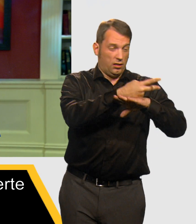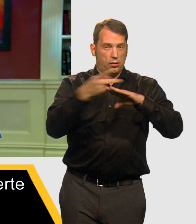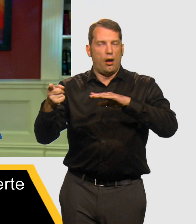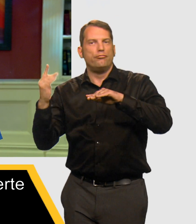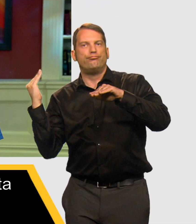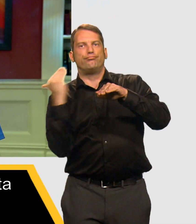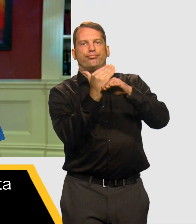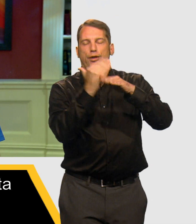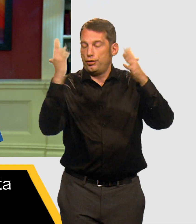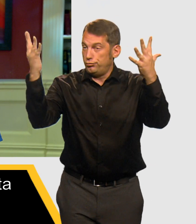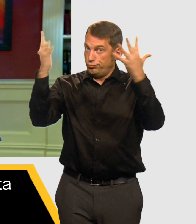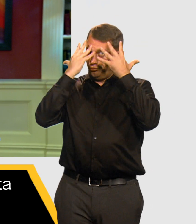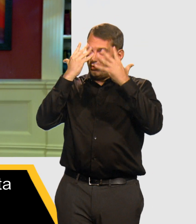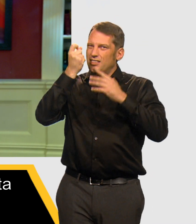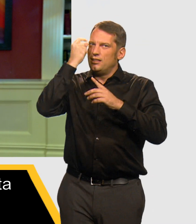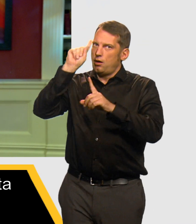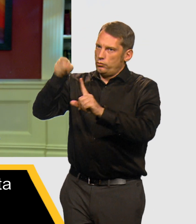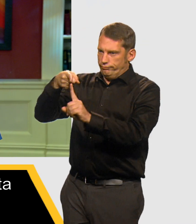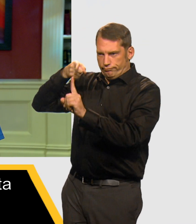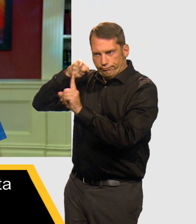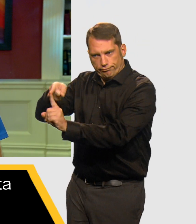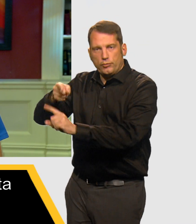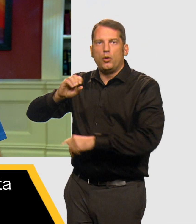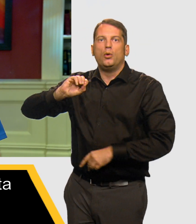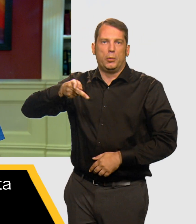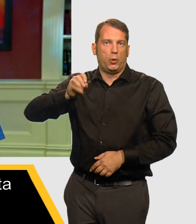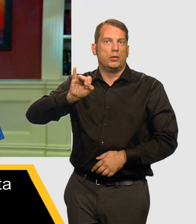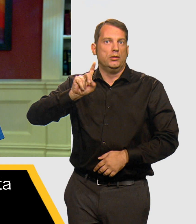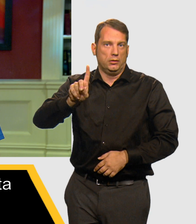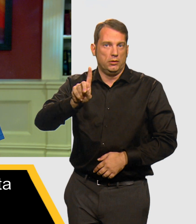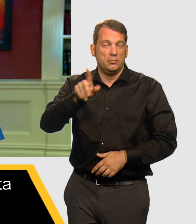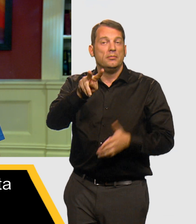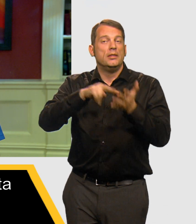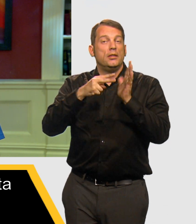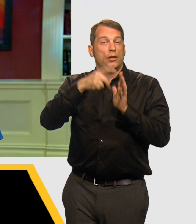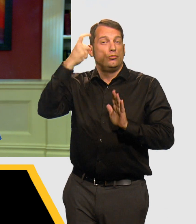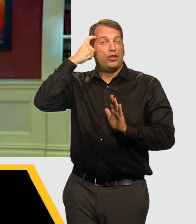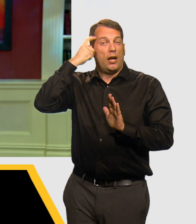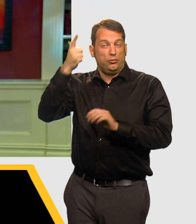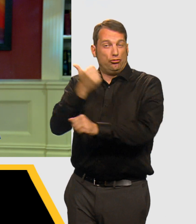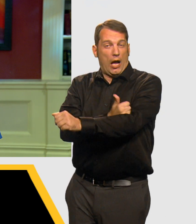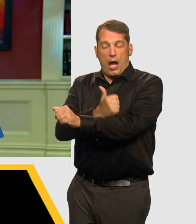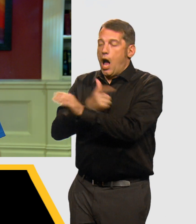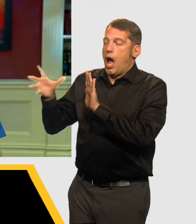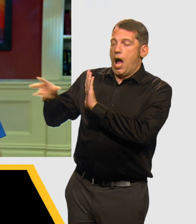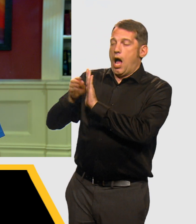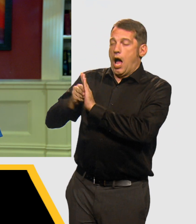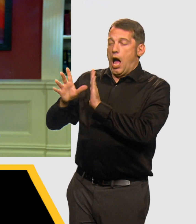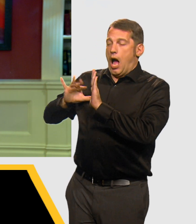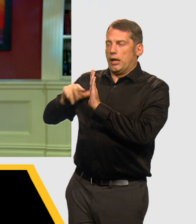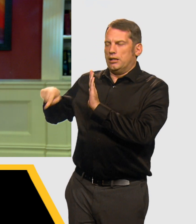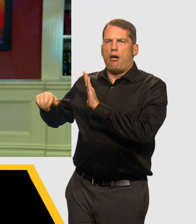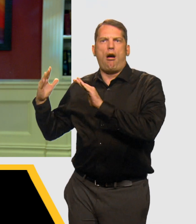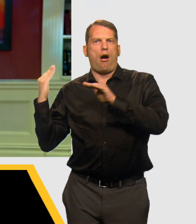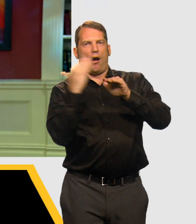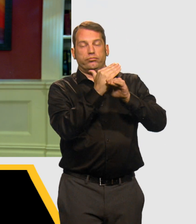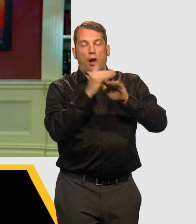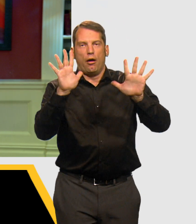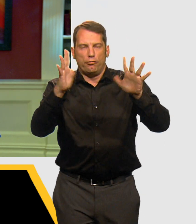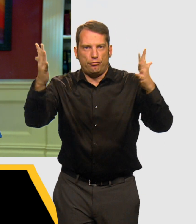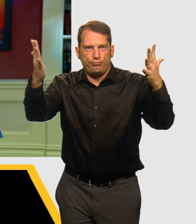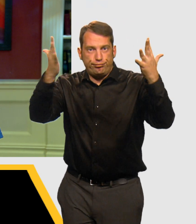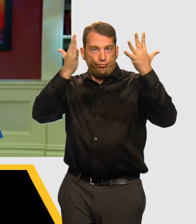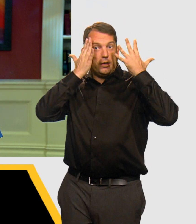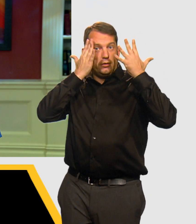overdose. Naloxone is a full opioid antagonist. This means it binds to opioid receptors in the